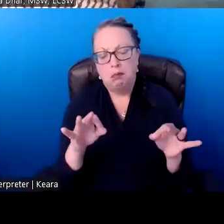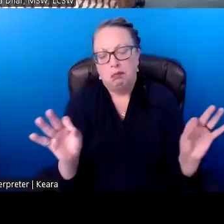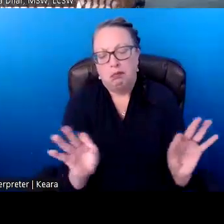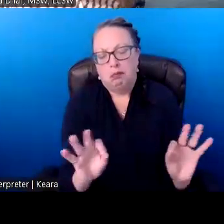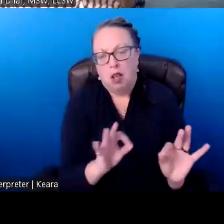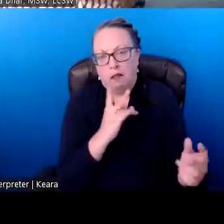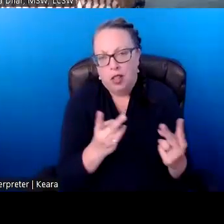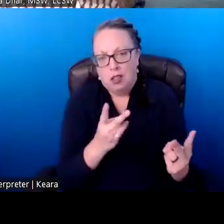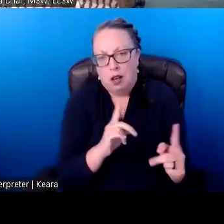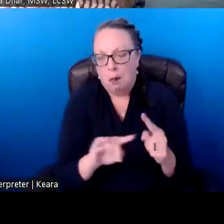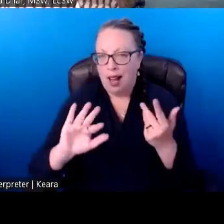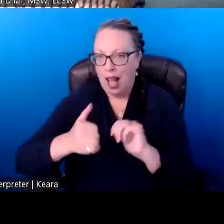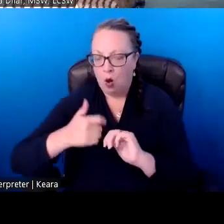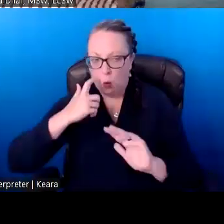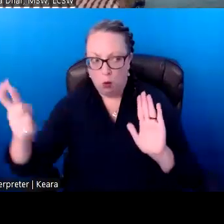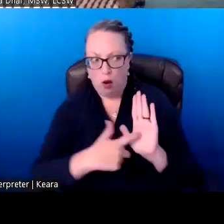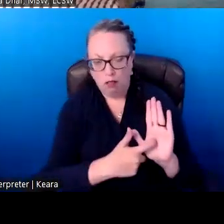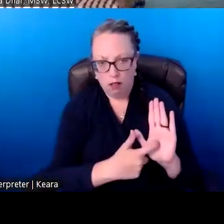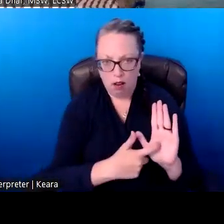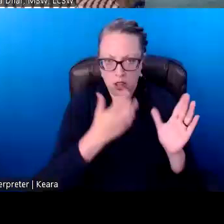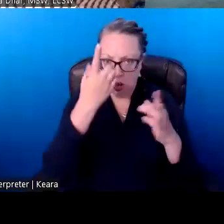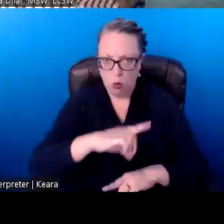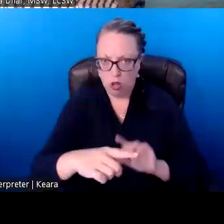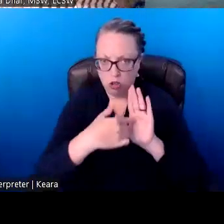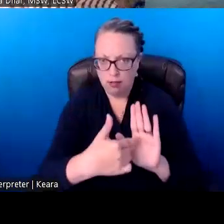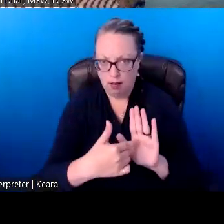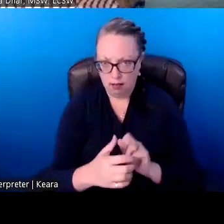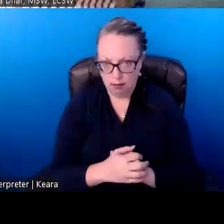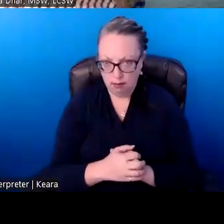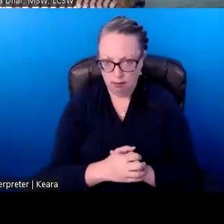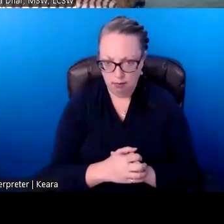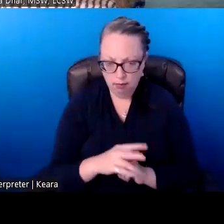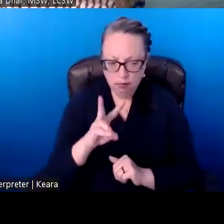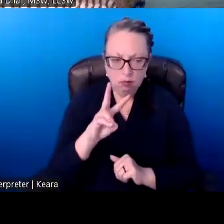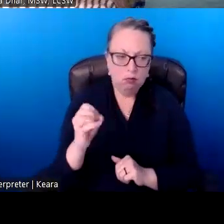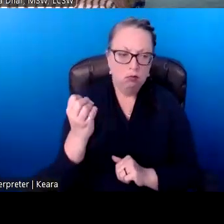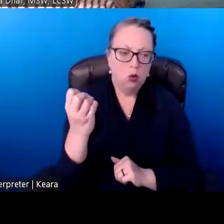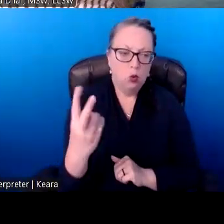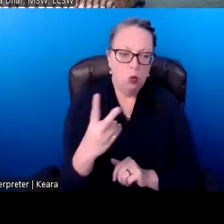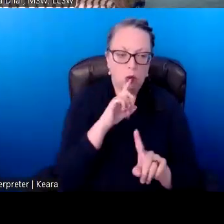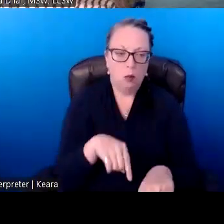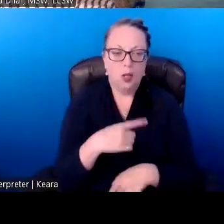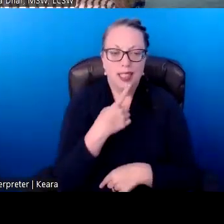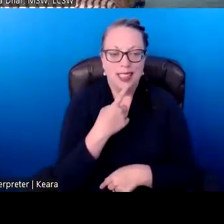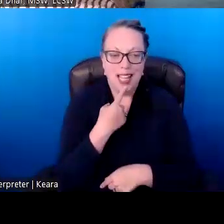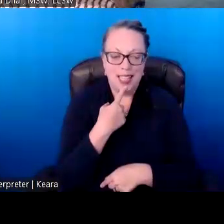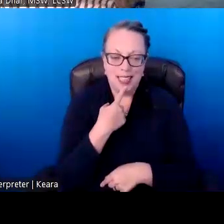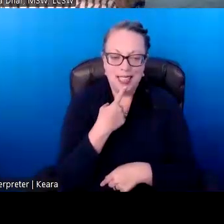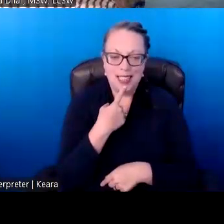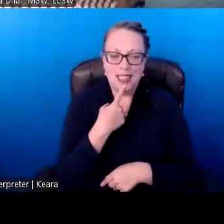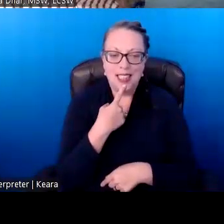The Institute of Medicine 2012 report suggests that the breadth and magnitude of inadequate workforce